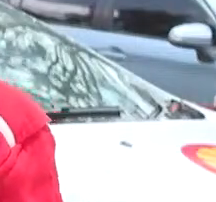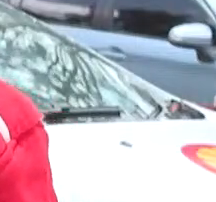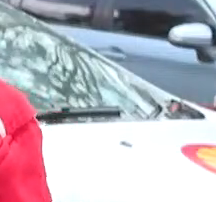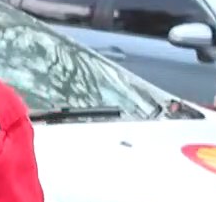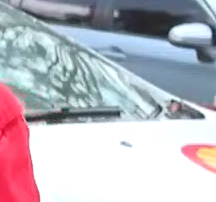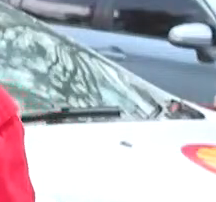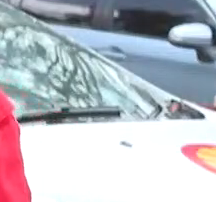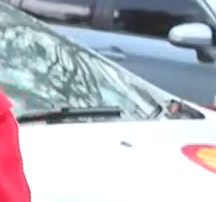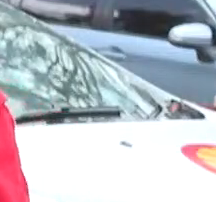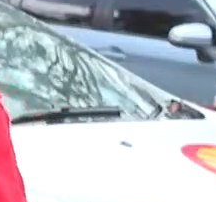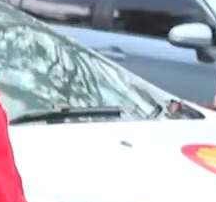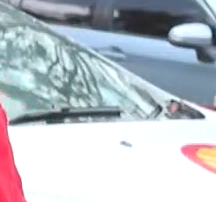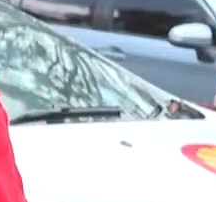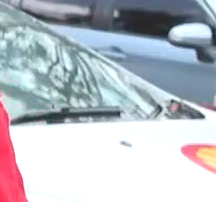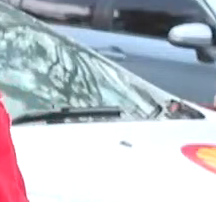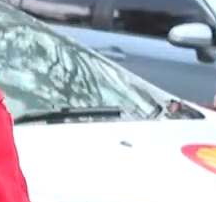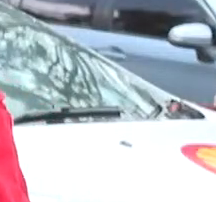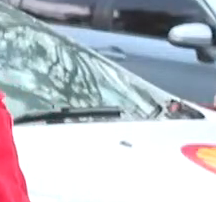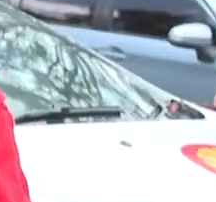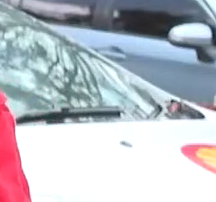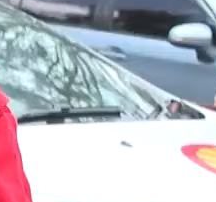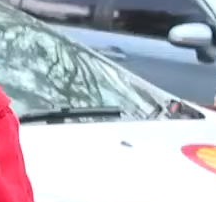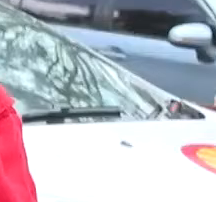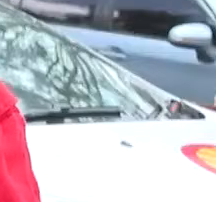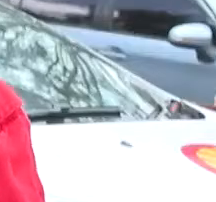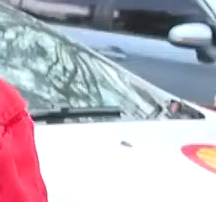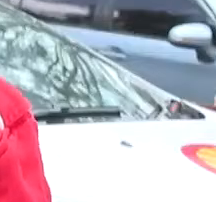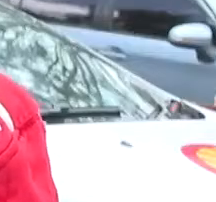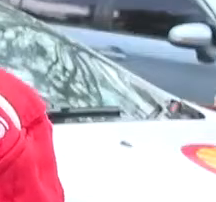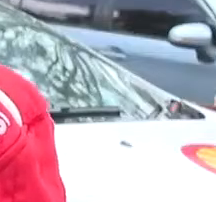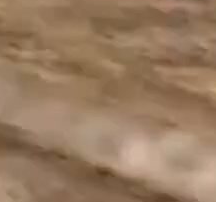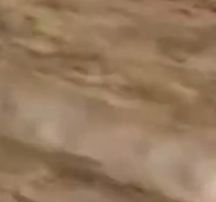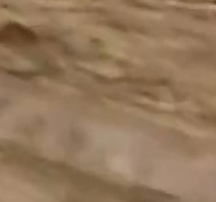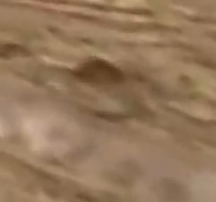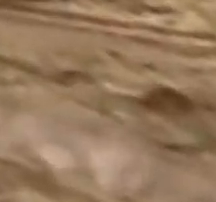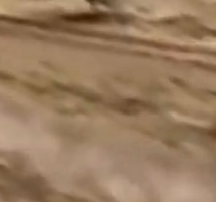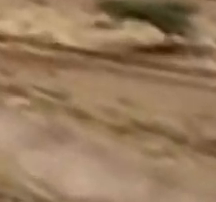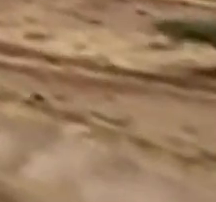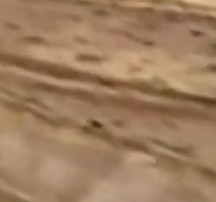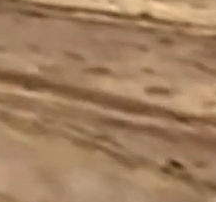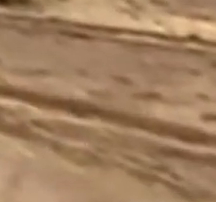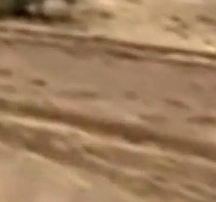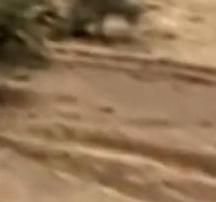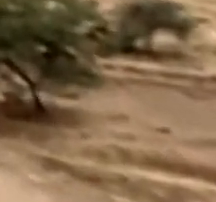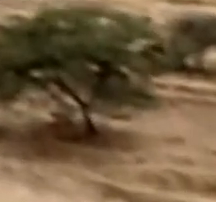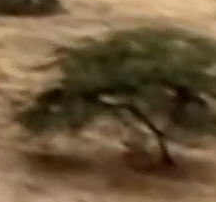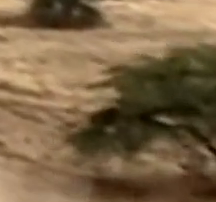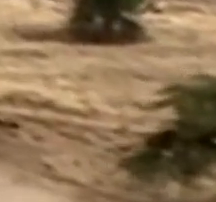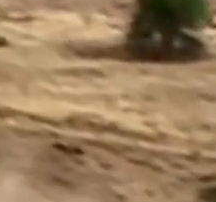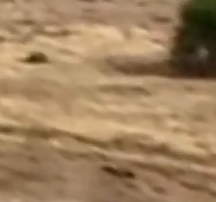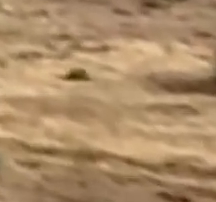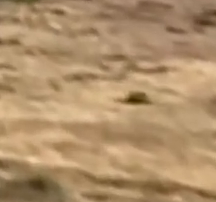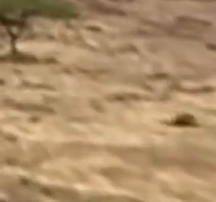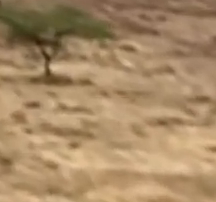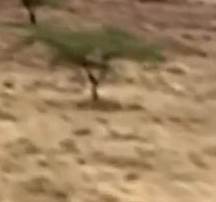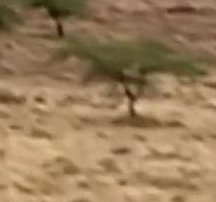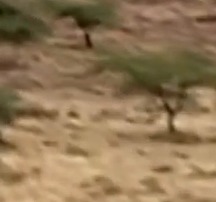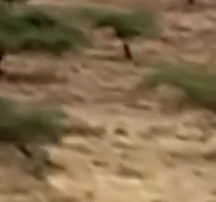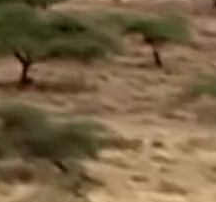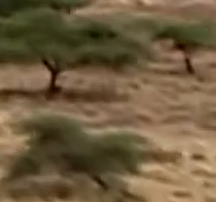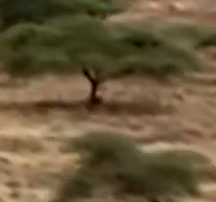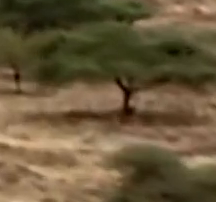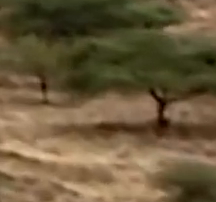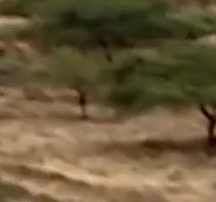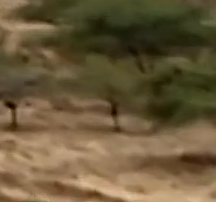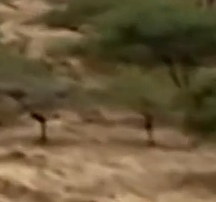country with medication. We're going to raise money. So WRC, for those who don't know, is 1,200 kilometers. So